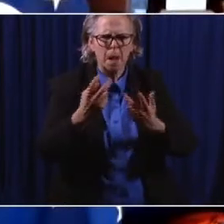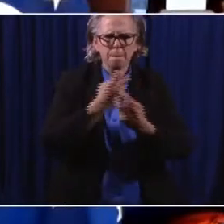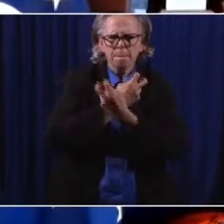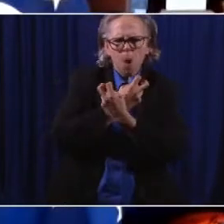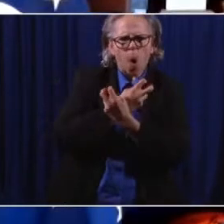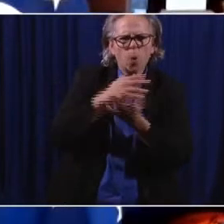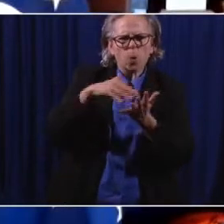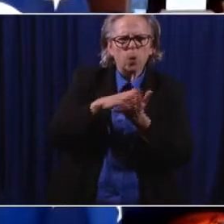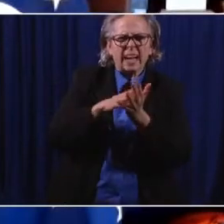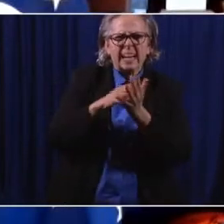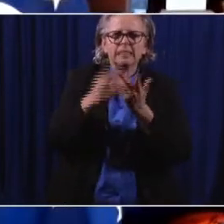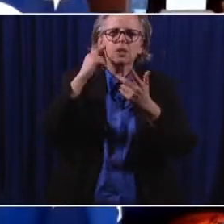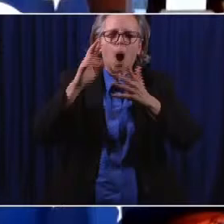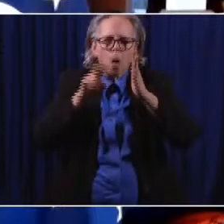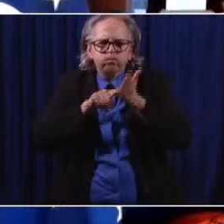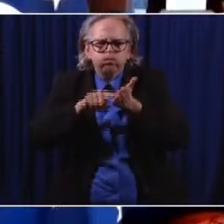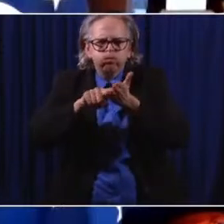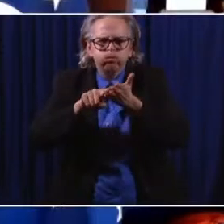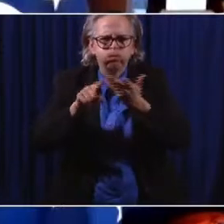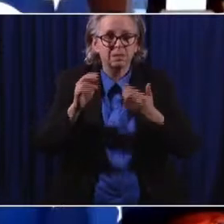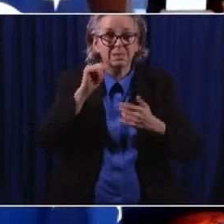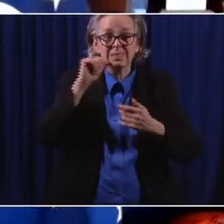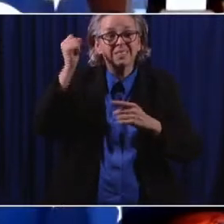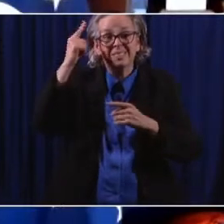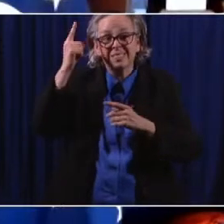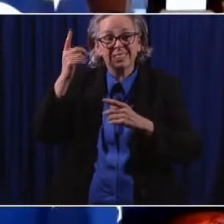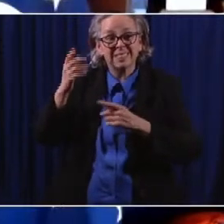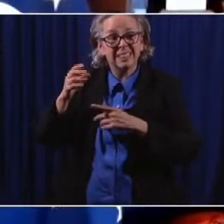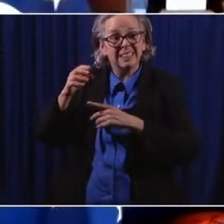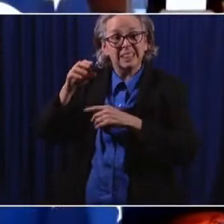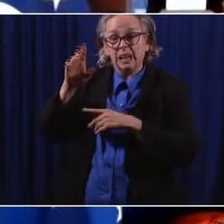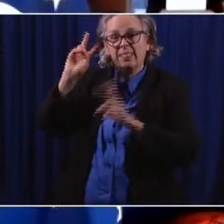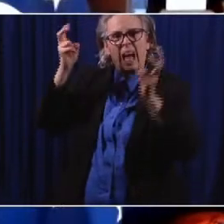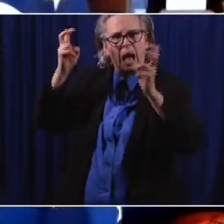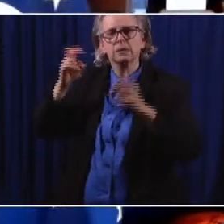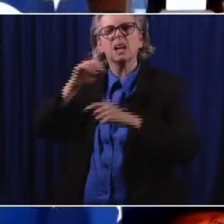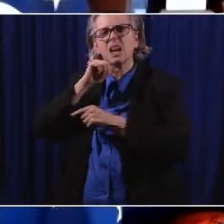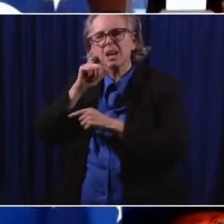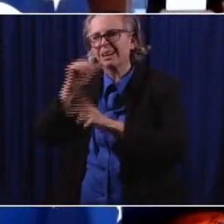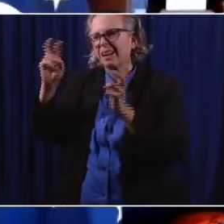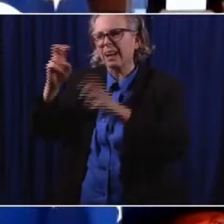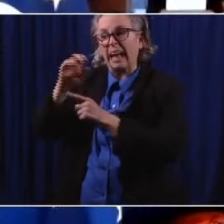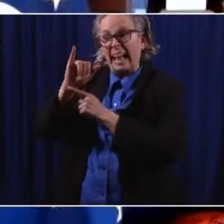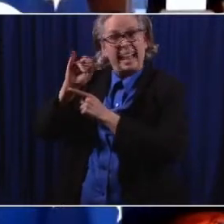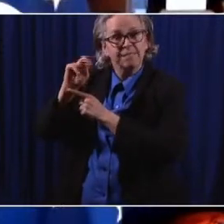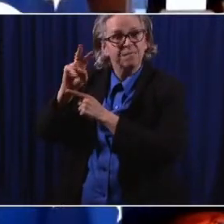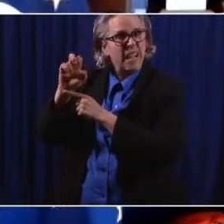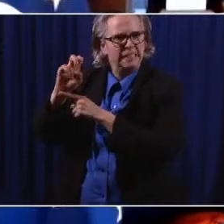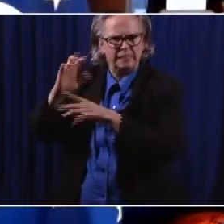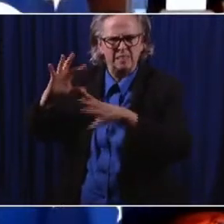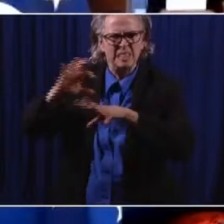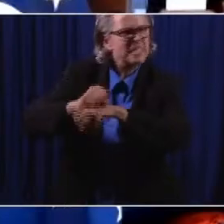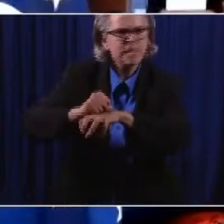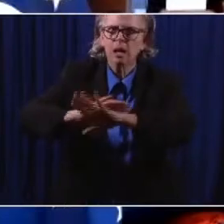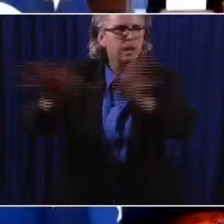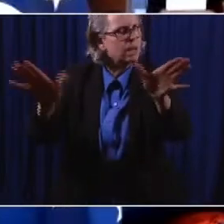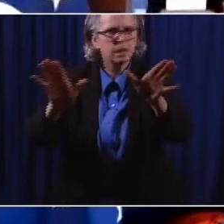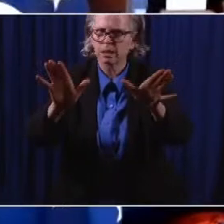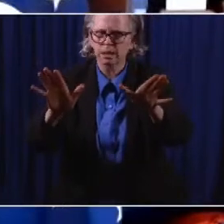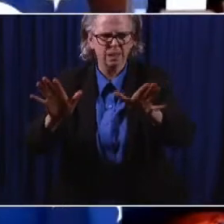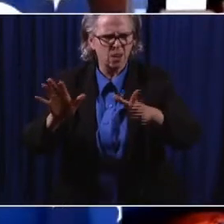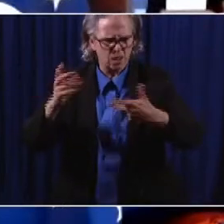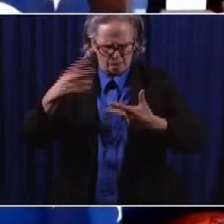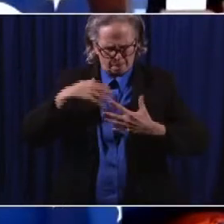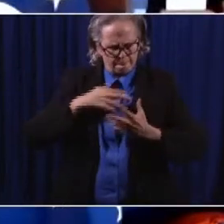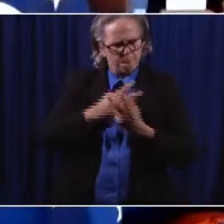just think of the geriatric and other health implications that this potentially has,